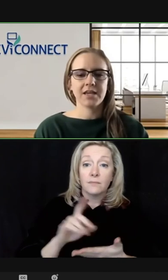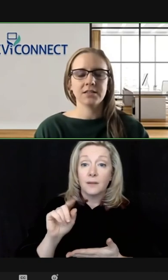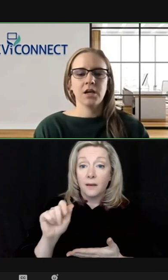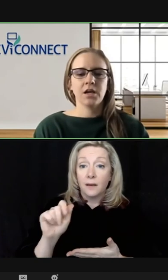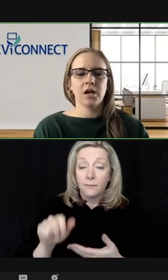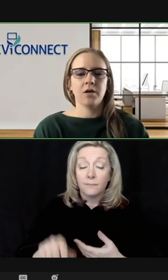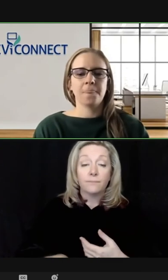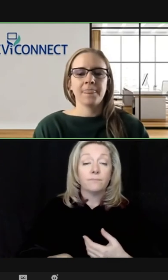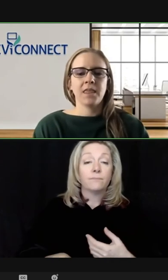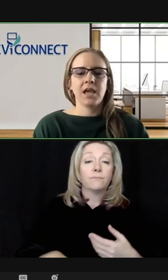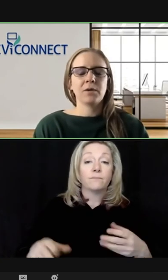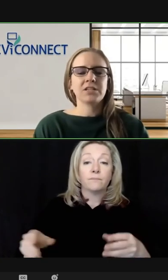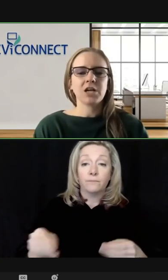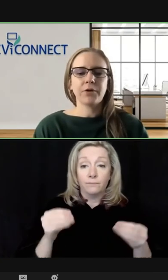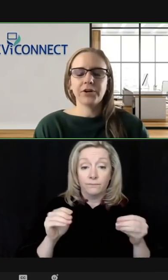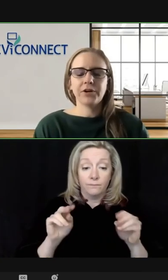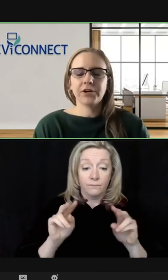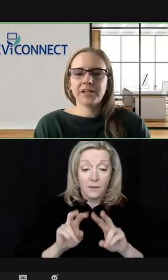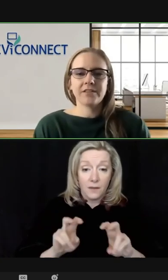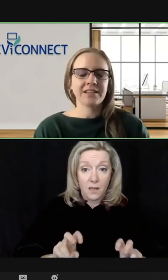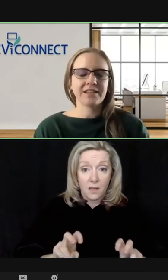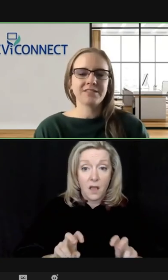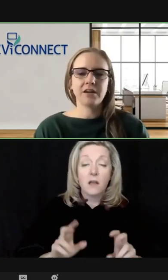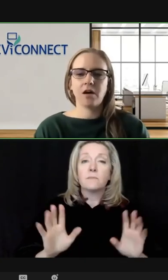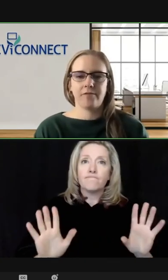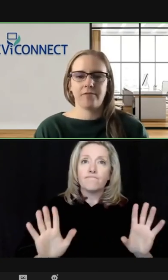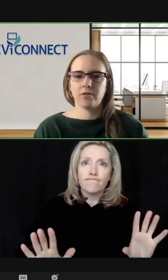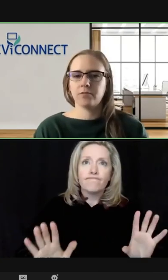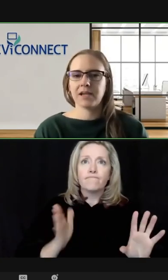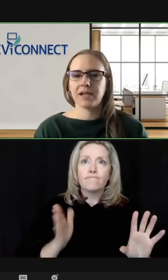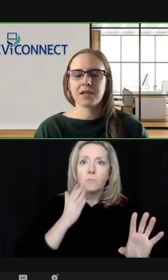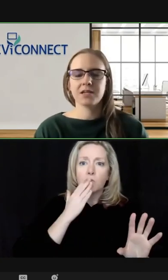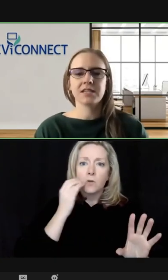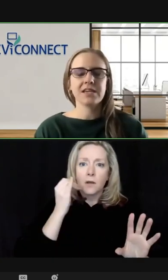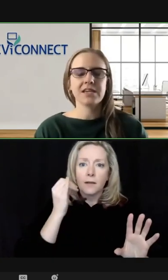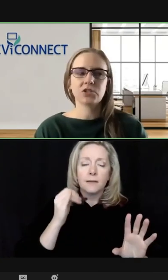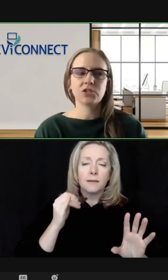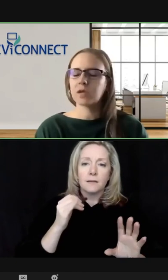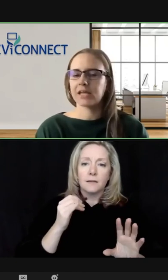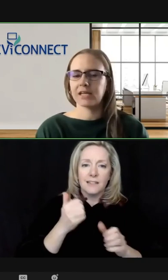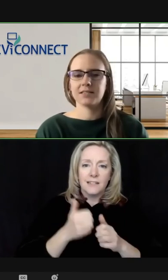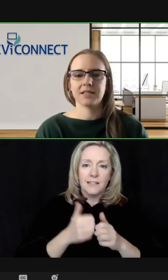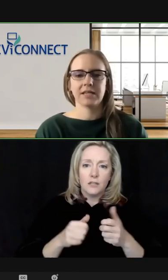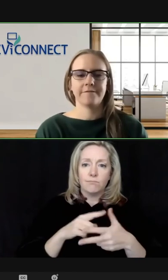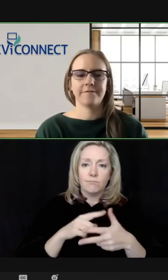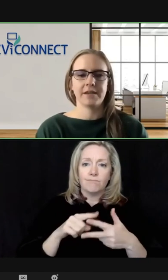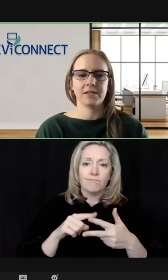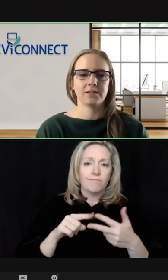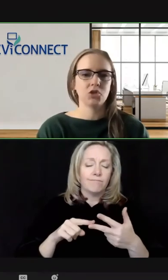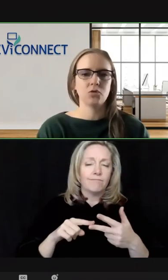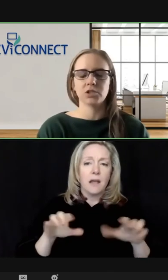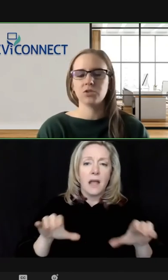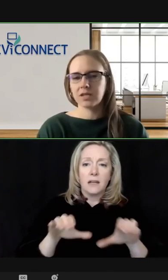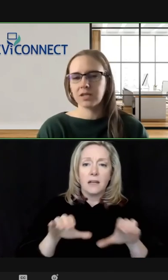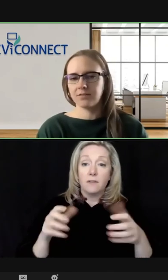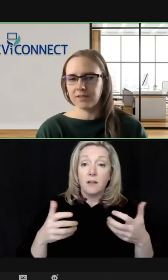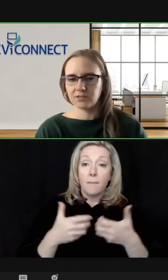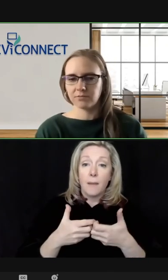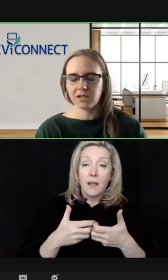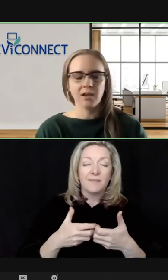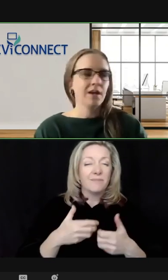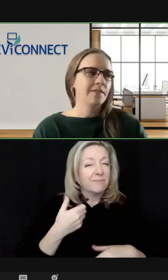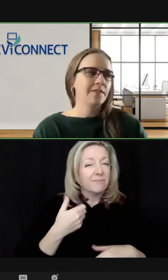each phase. And we talked about earlier, that's not enough though, right? Because even 2 kids in phase 2 or 2